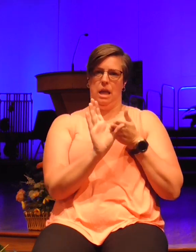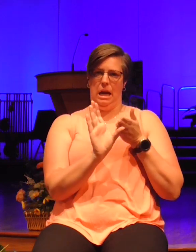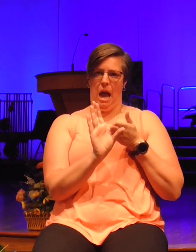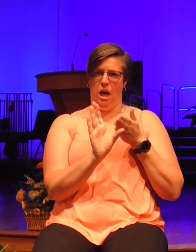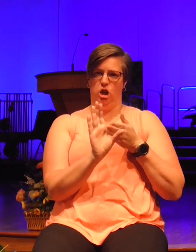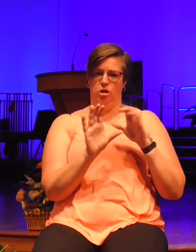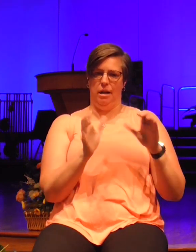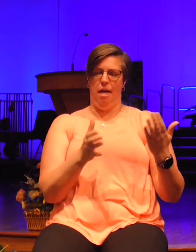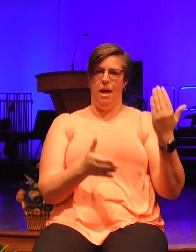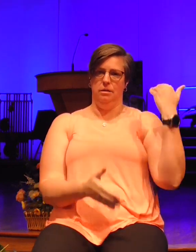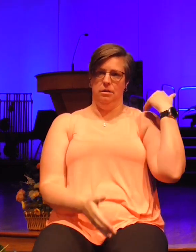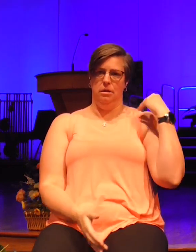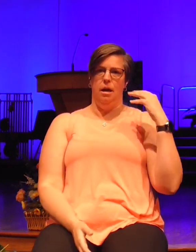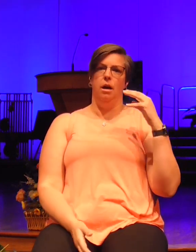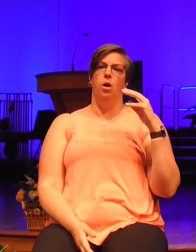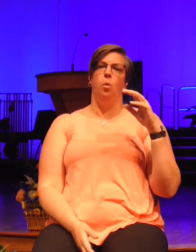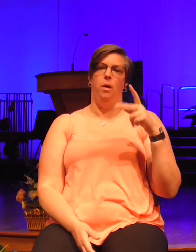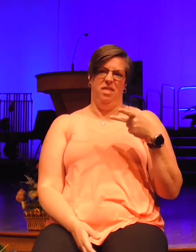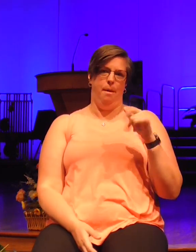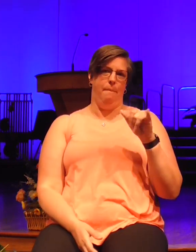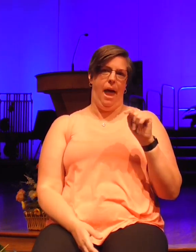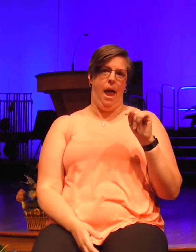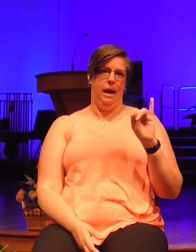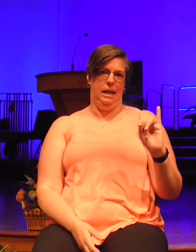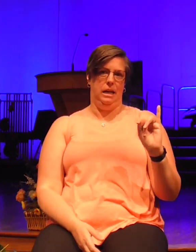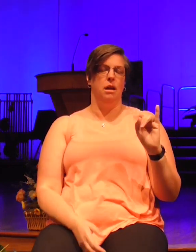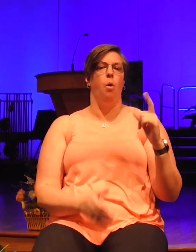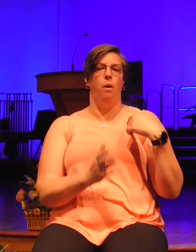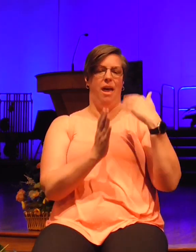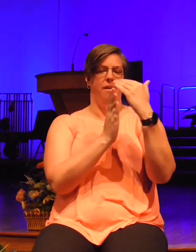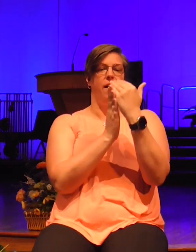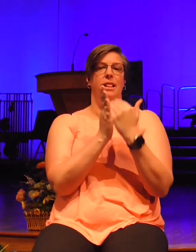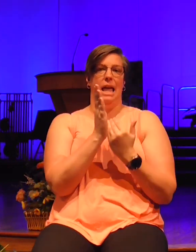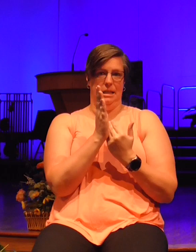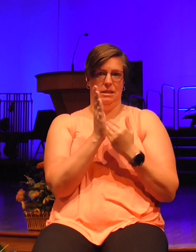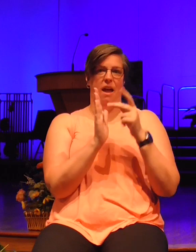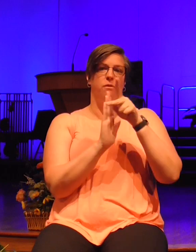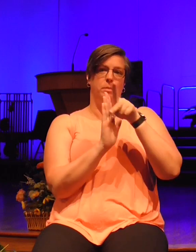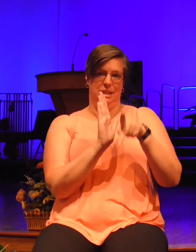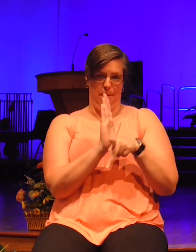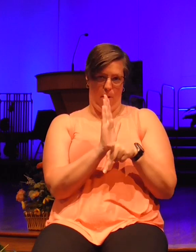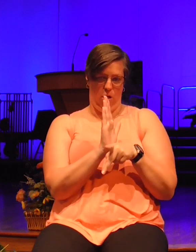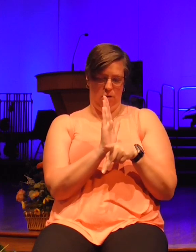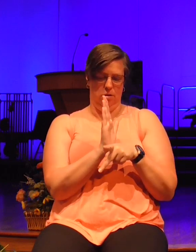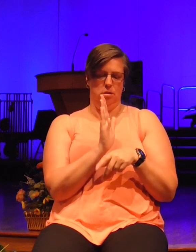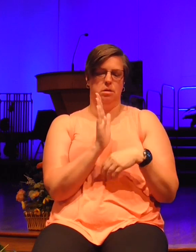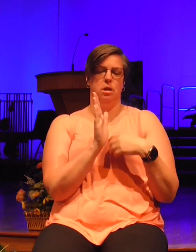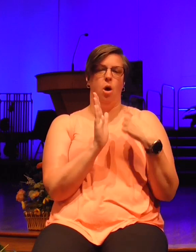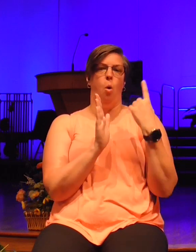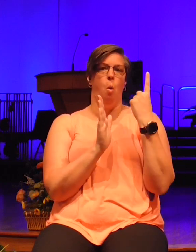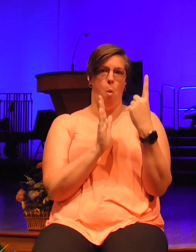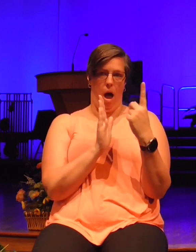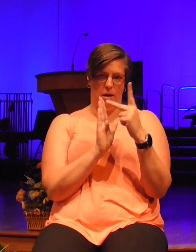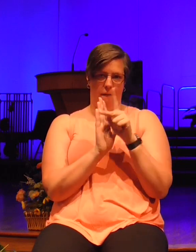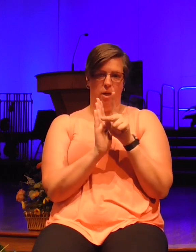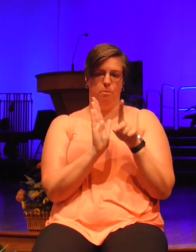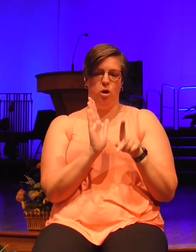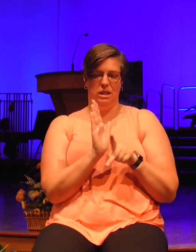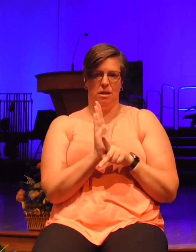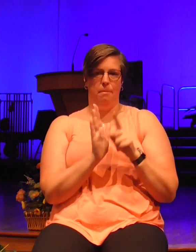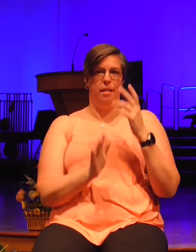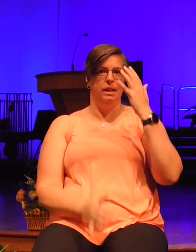with Dr. Patty, there's a list of principles in the metapsychiatry work, and one of them is, why is